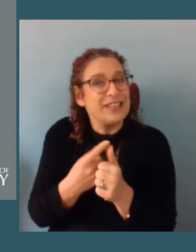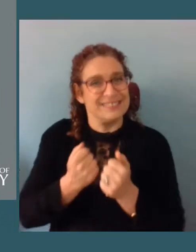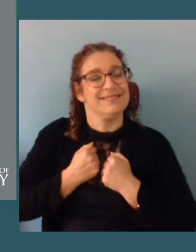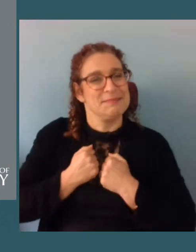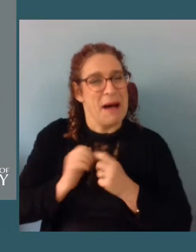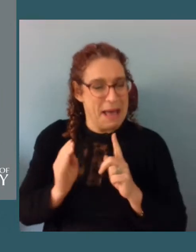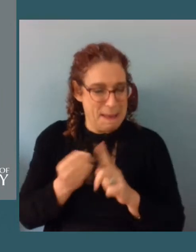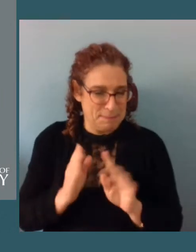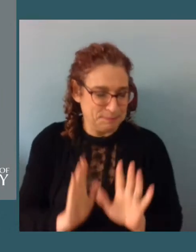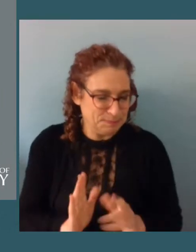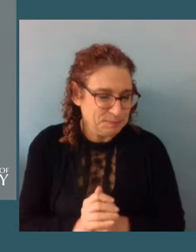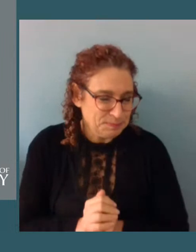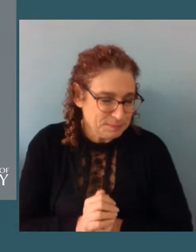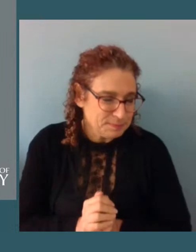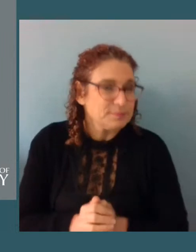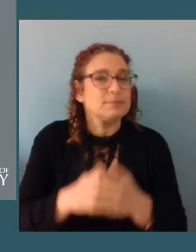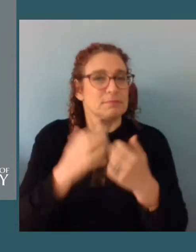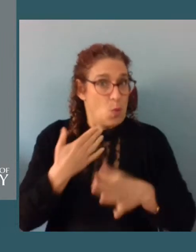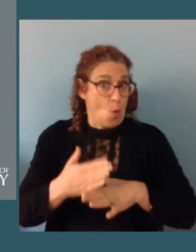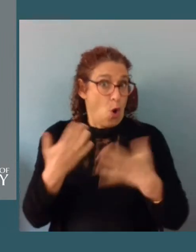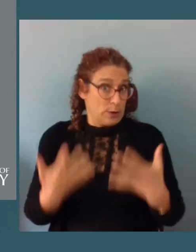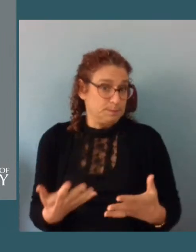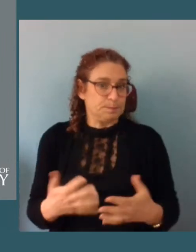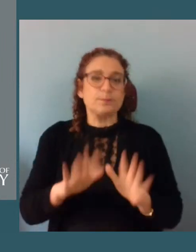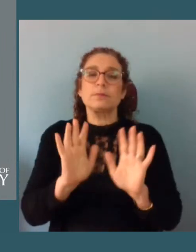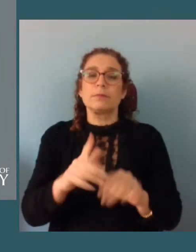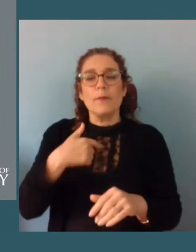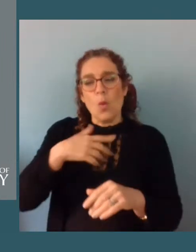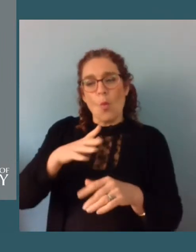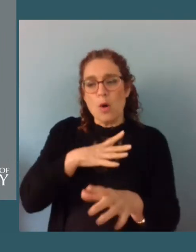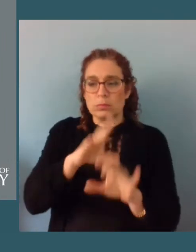So I just want to talk a little bit about